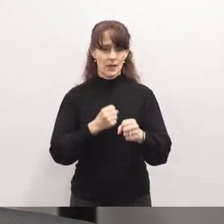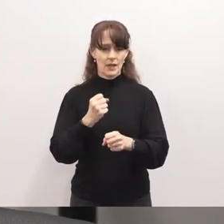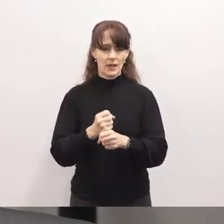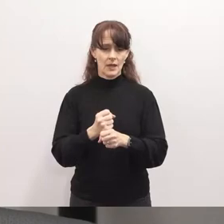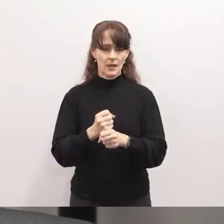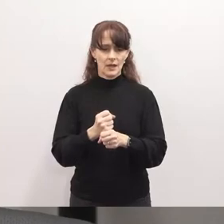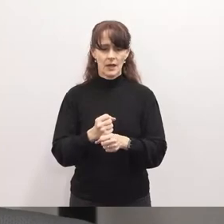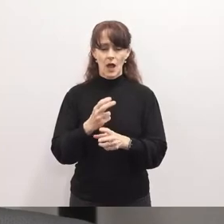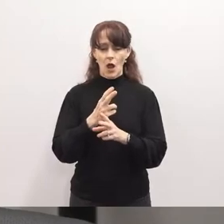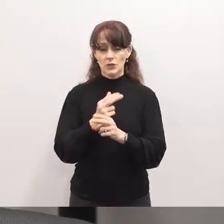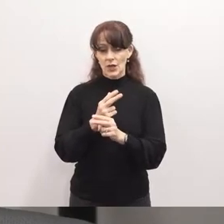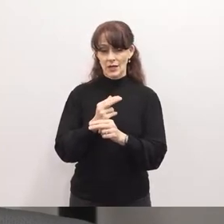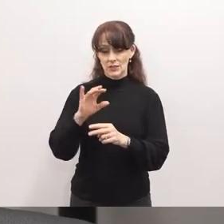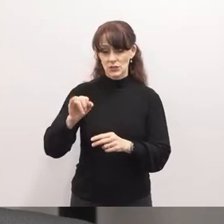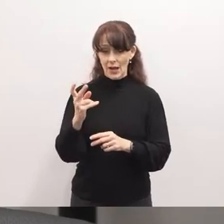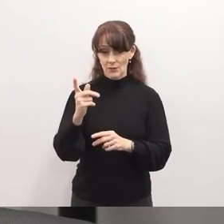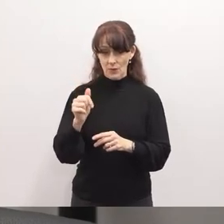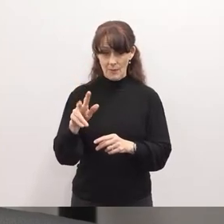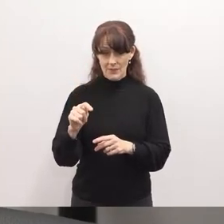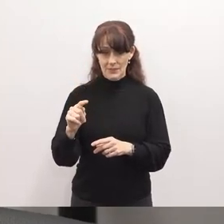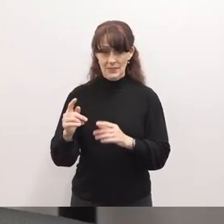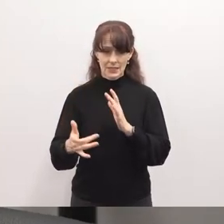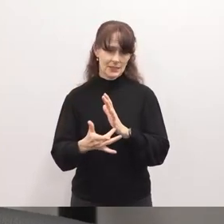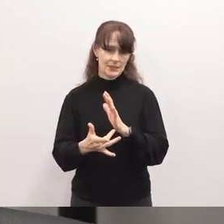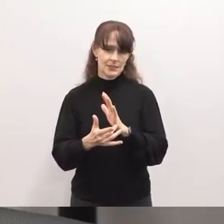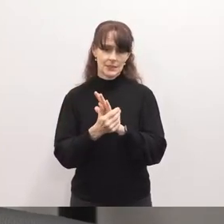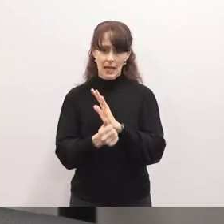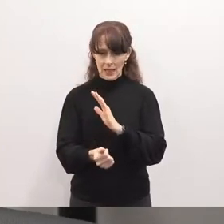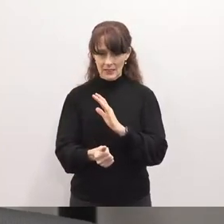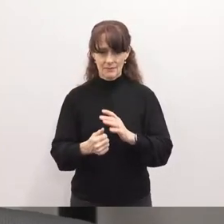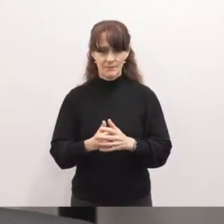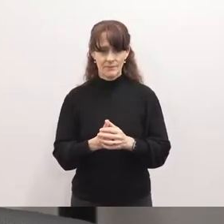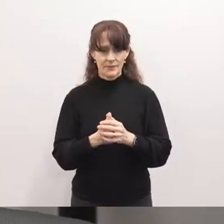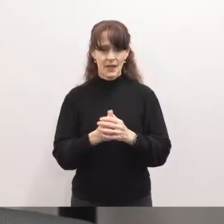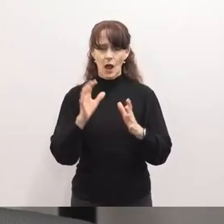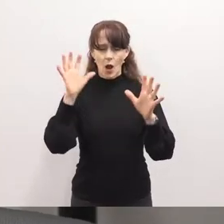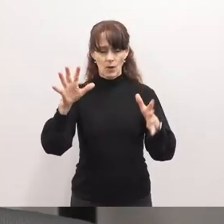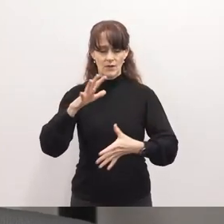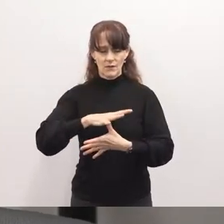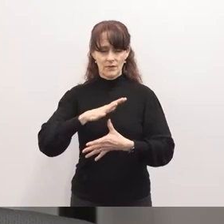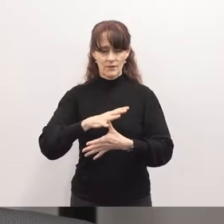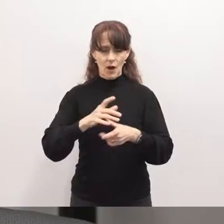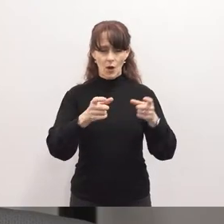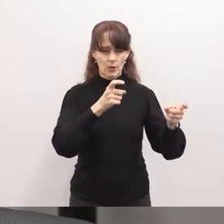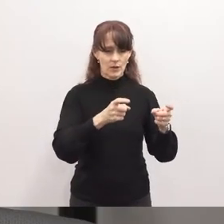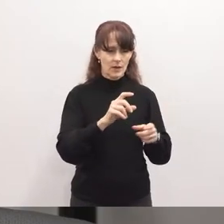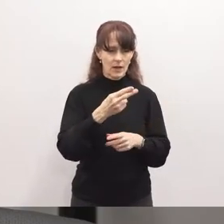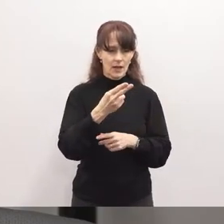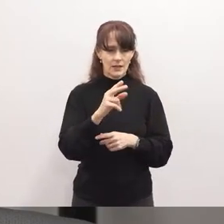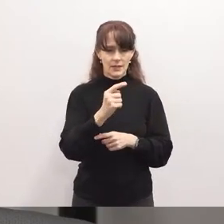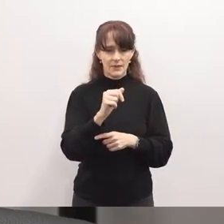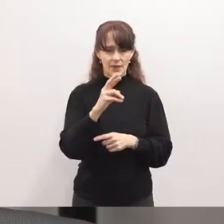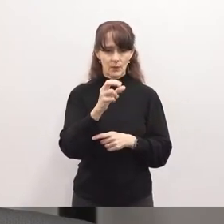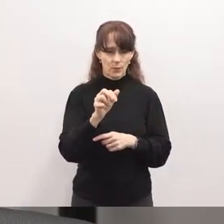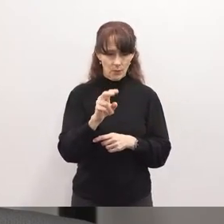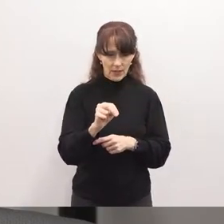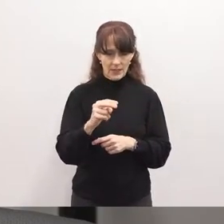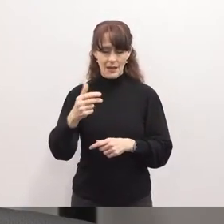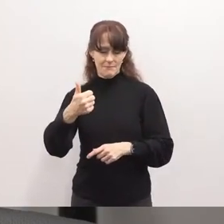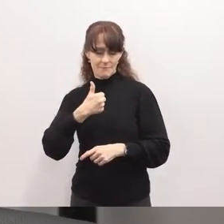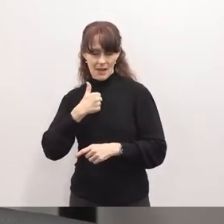Pageant, a talent show that showcases our wonderful seniors. Head coordinators Joseph Bass, Timothy Wynn, and myself were able to pull